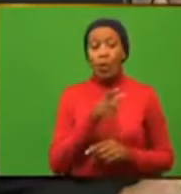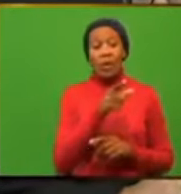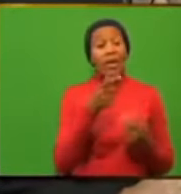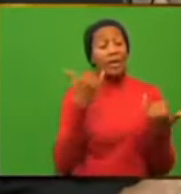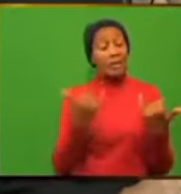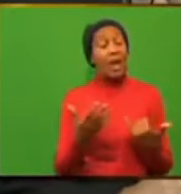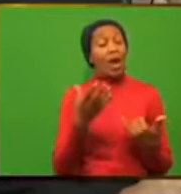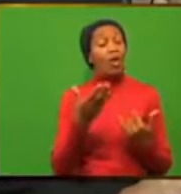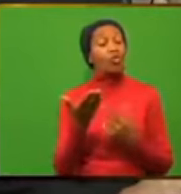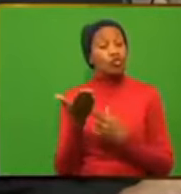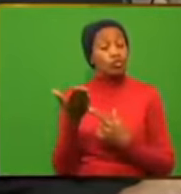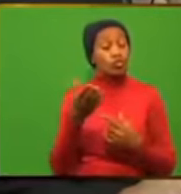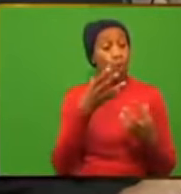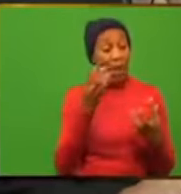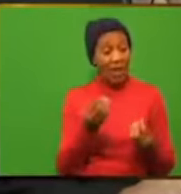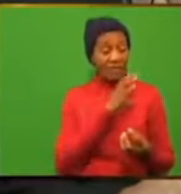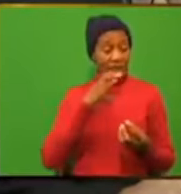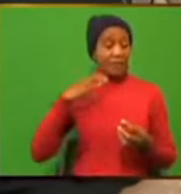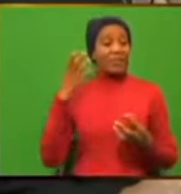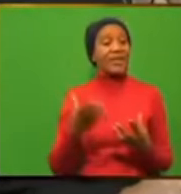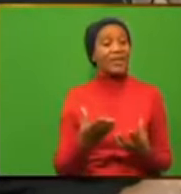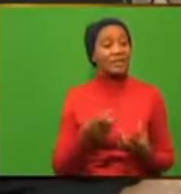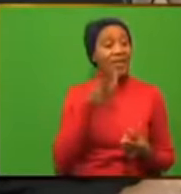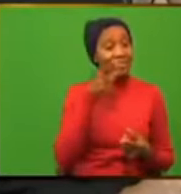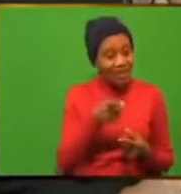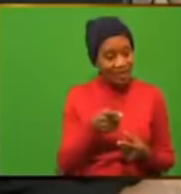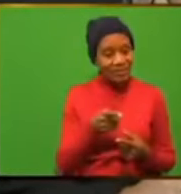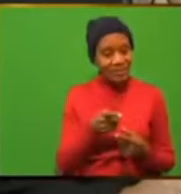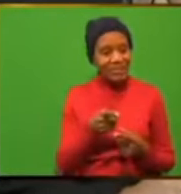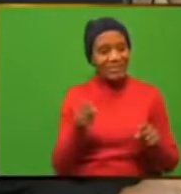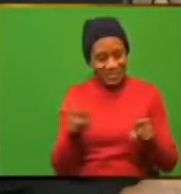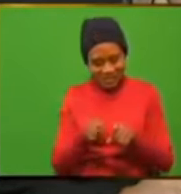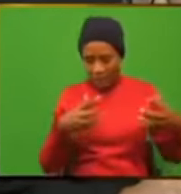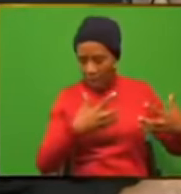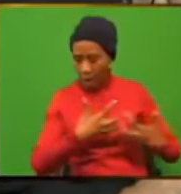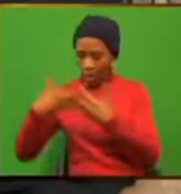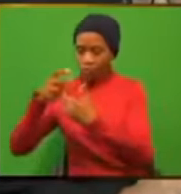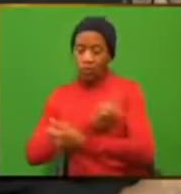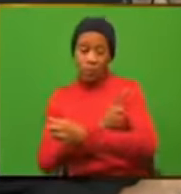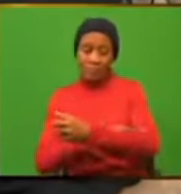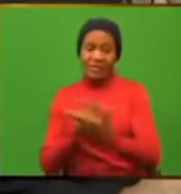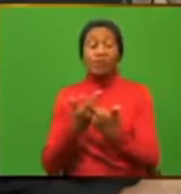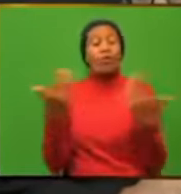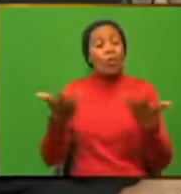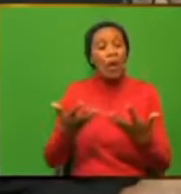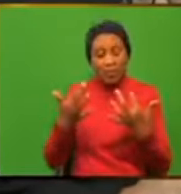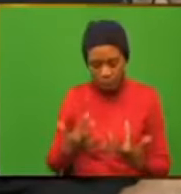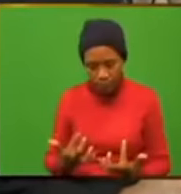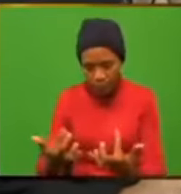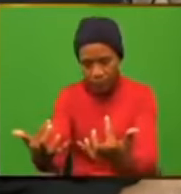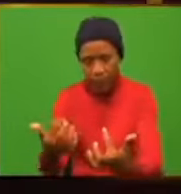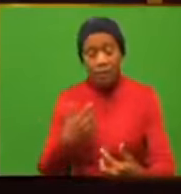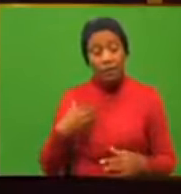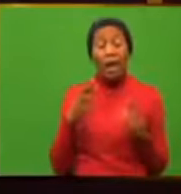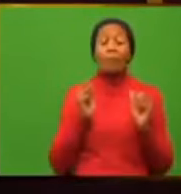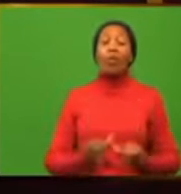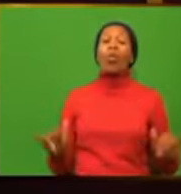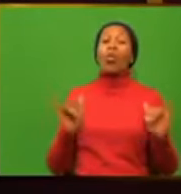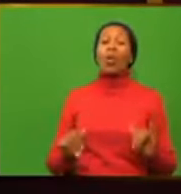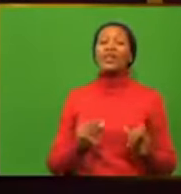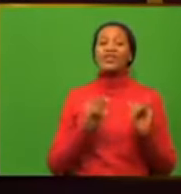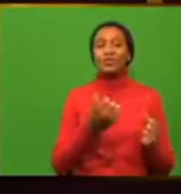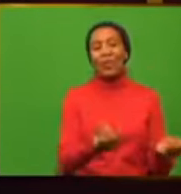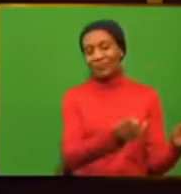that reflects the response to the mandate that the voters have given us. We look forward to hosting you in the NCOP and